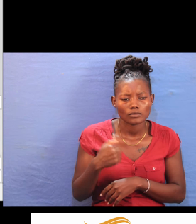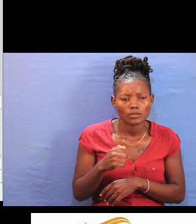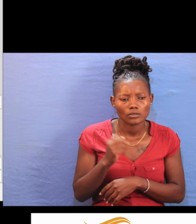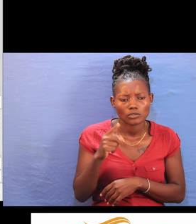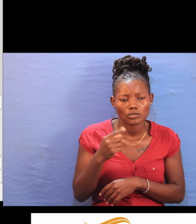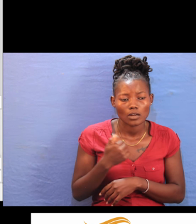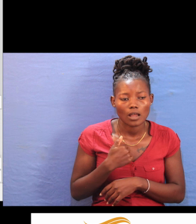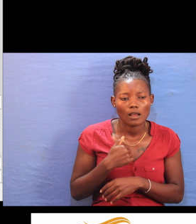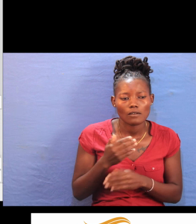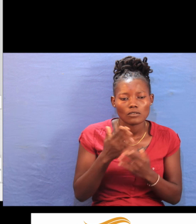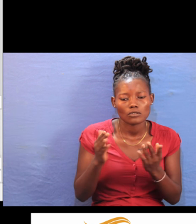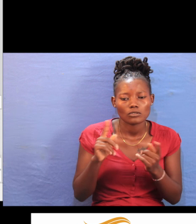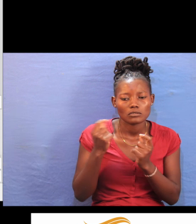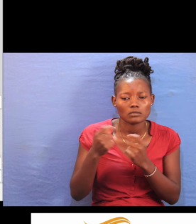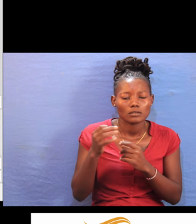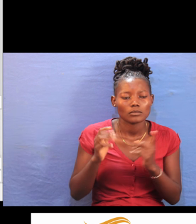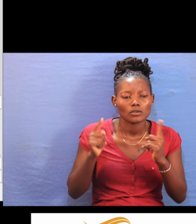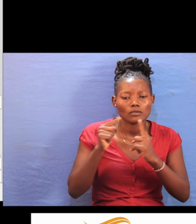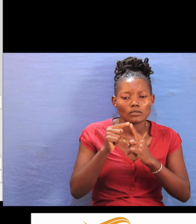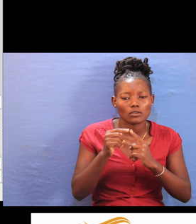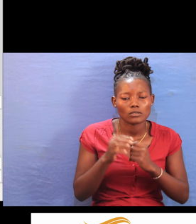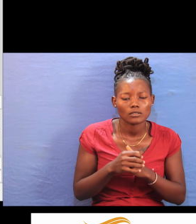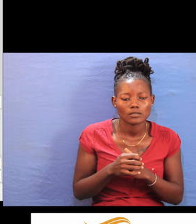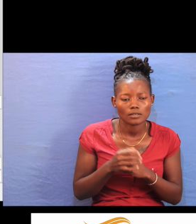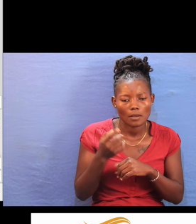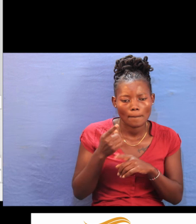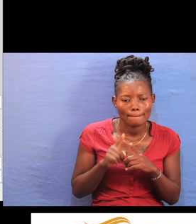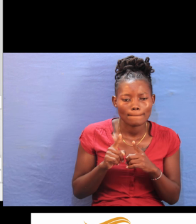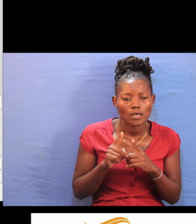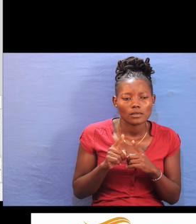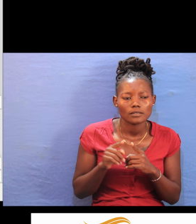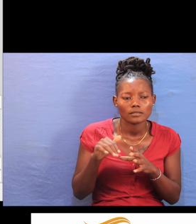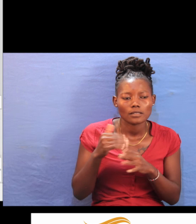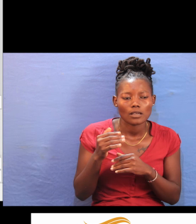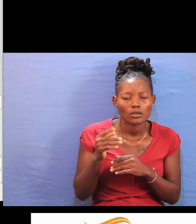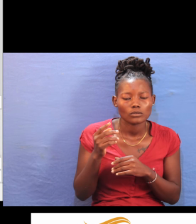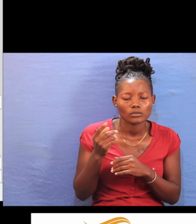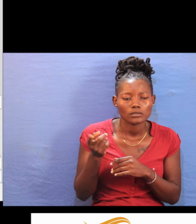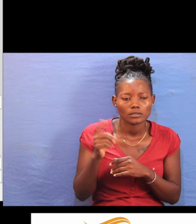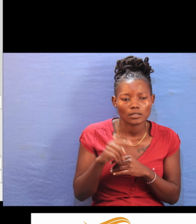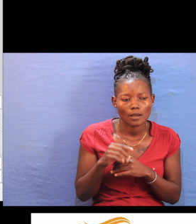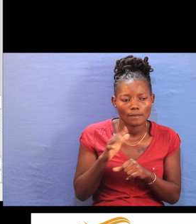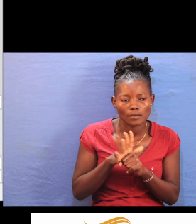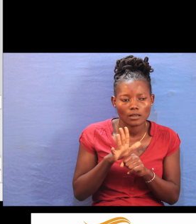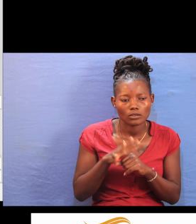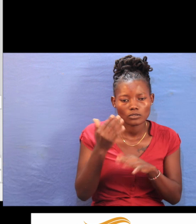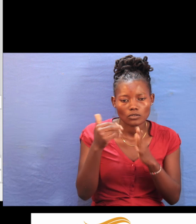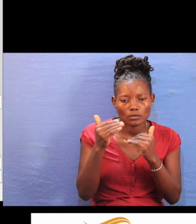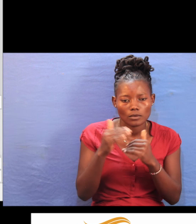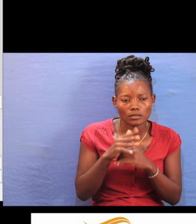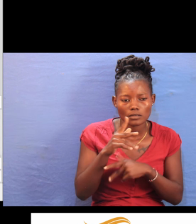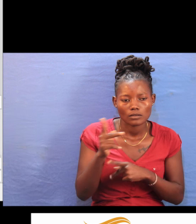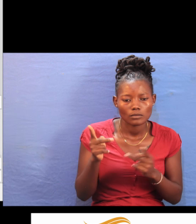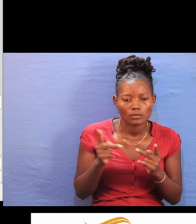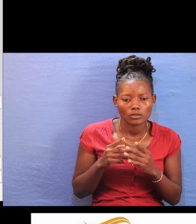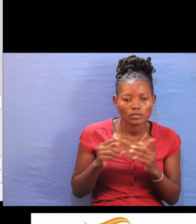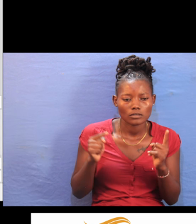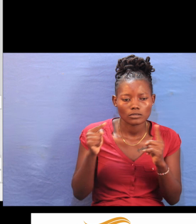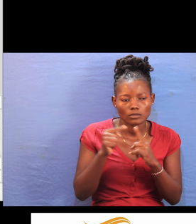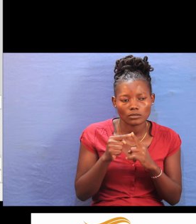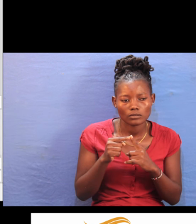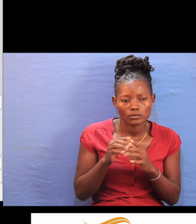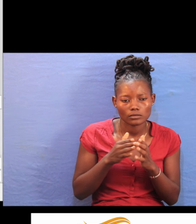It's not bad to set outcome goals. It's not bad to say, hey, I want to get a gold medal or a silver medal, you